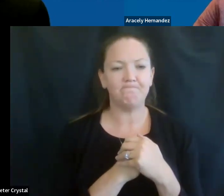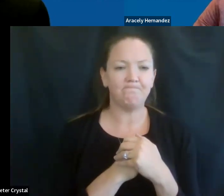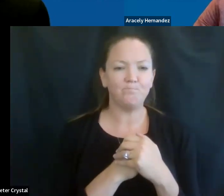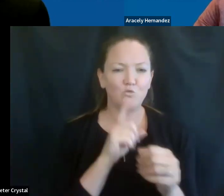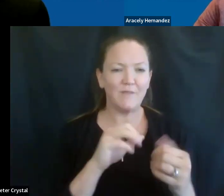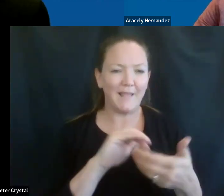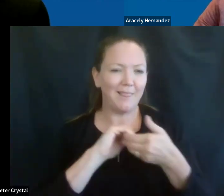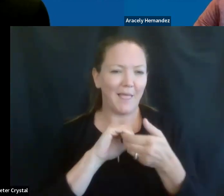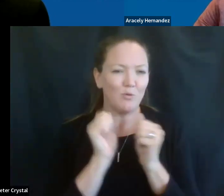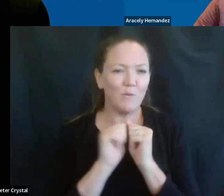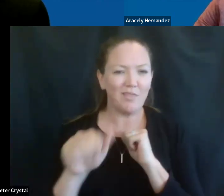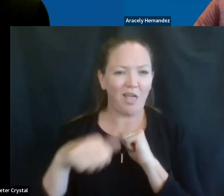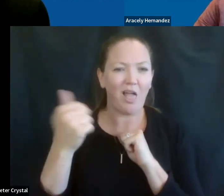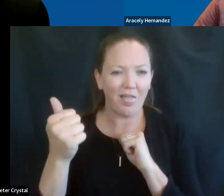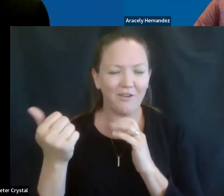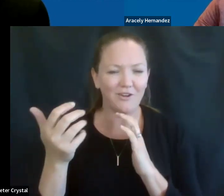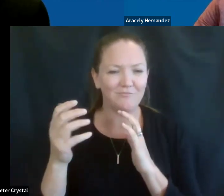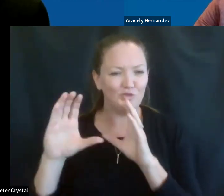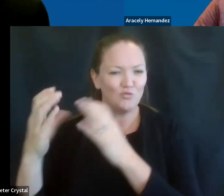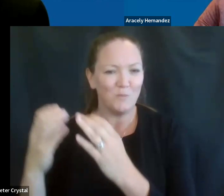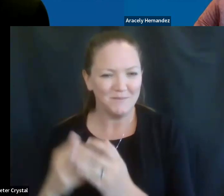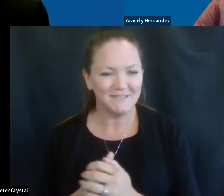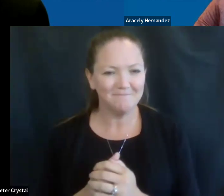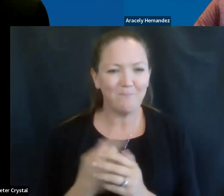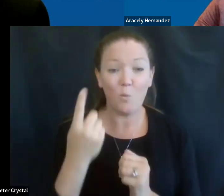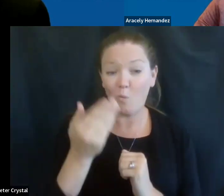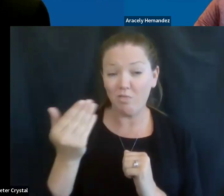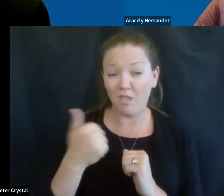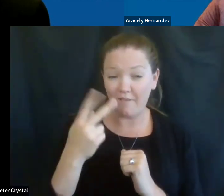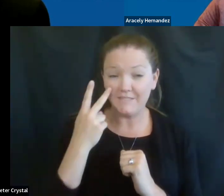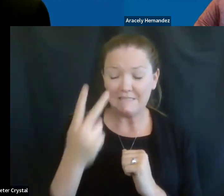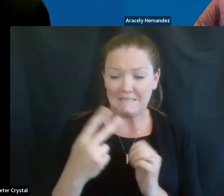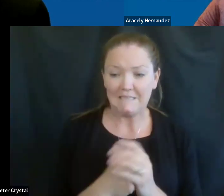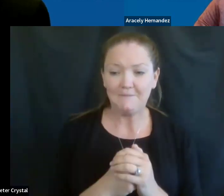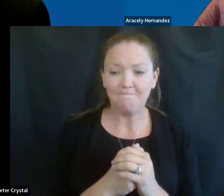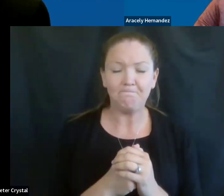collaborate with other folks and other efforts. And I think one of the things I see,